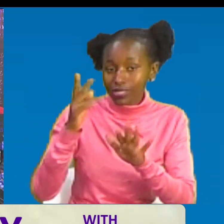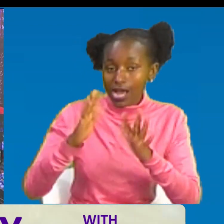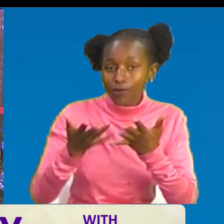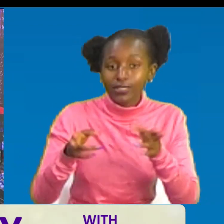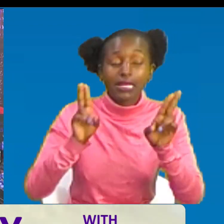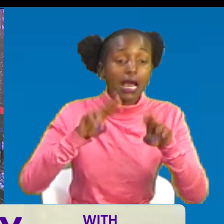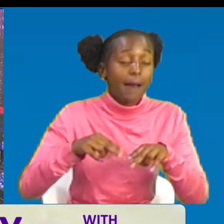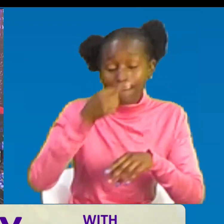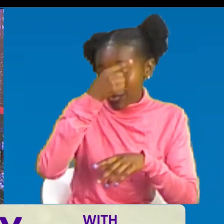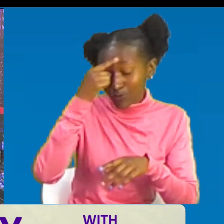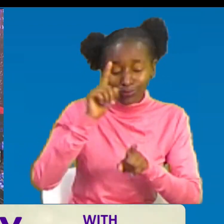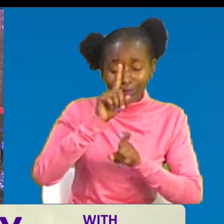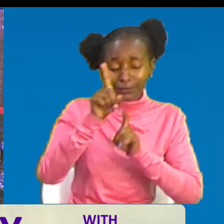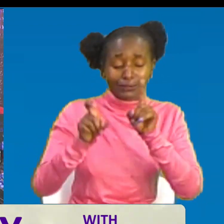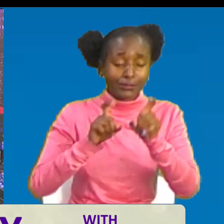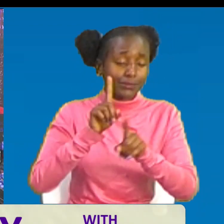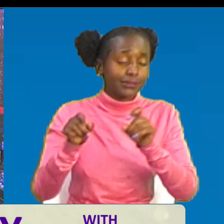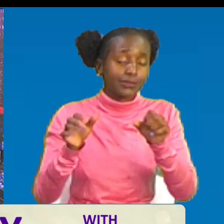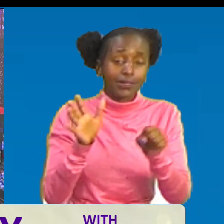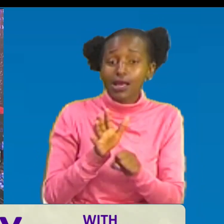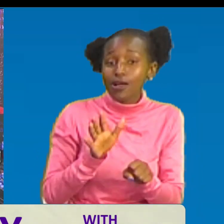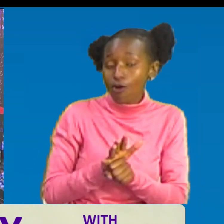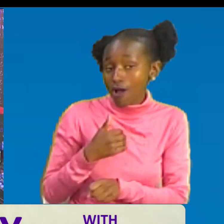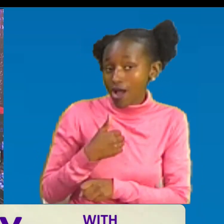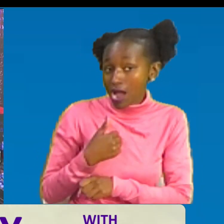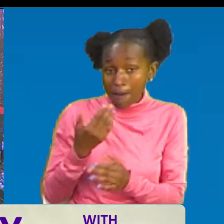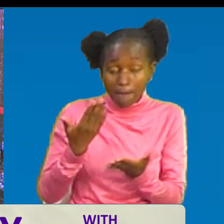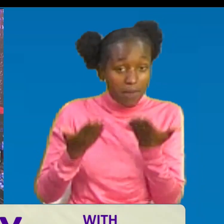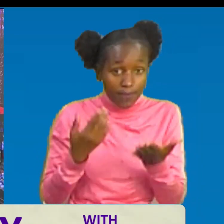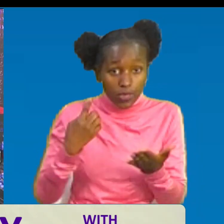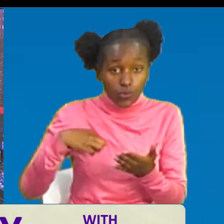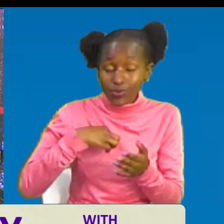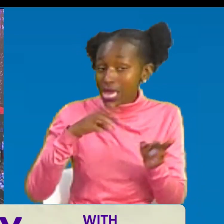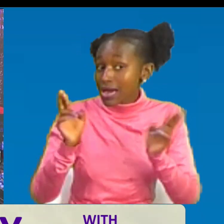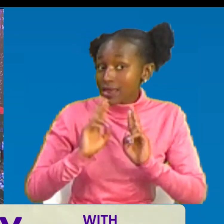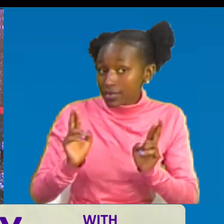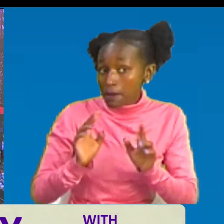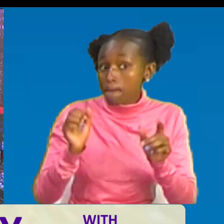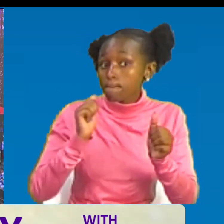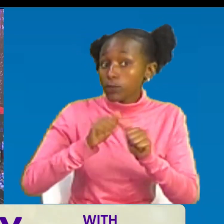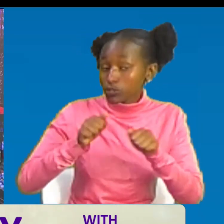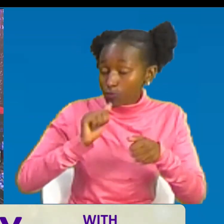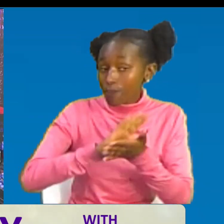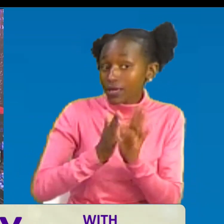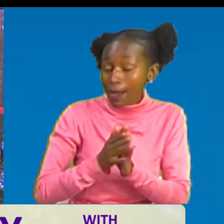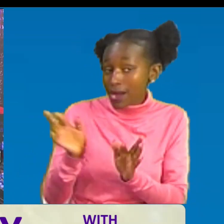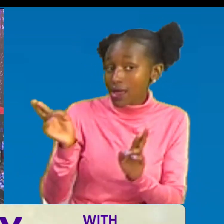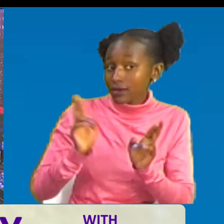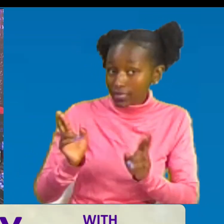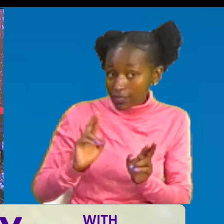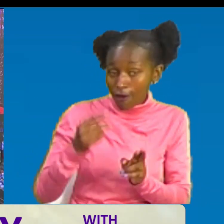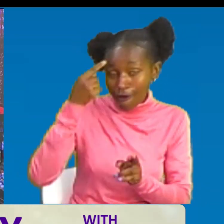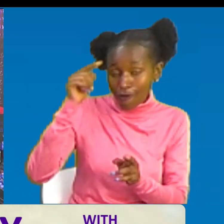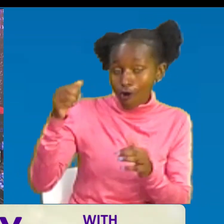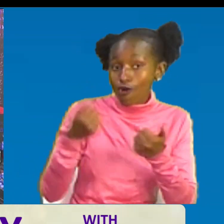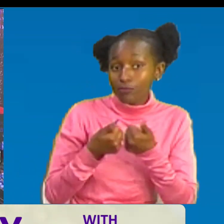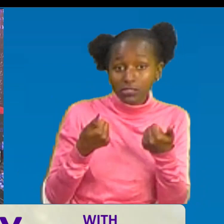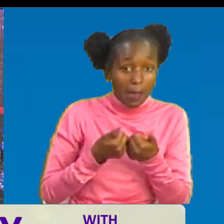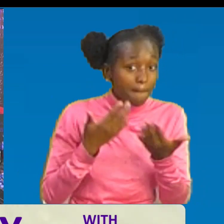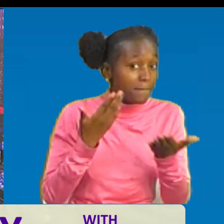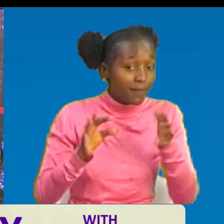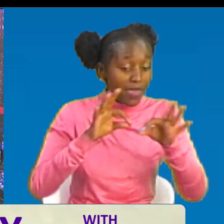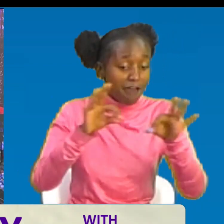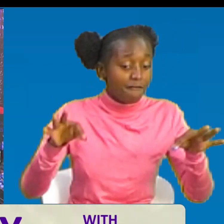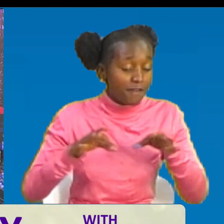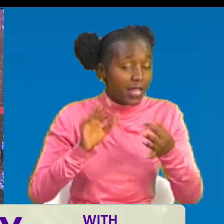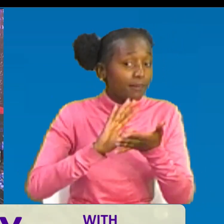course, a lot of questions are lingering. Are we ready? Will we be ready for the tournament? Will our stadiums be ready? We